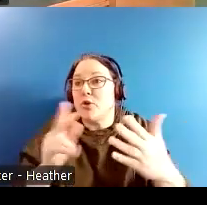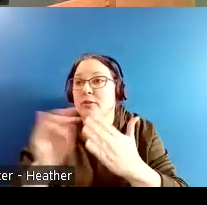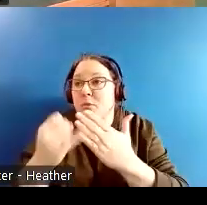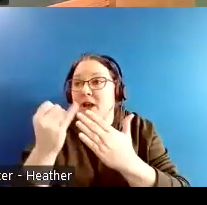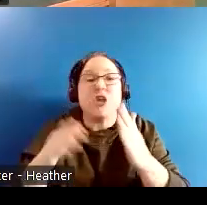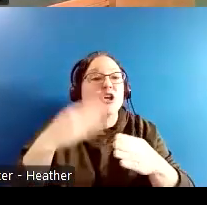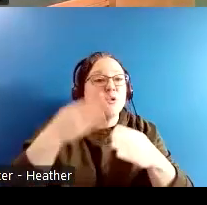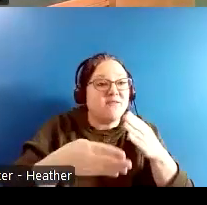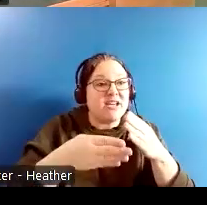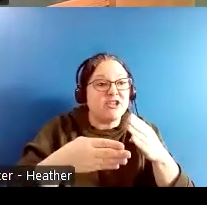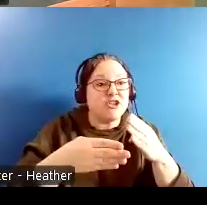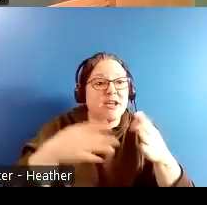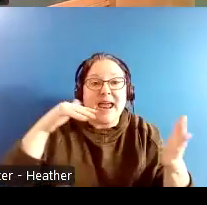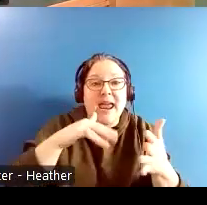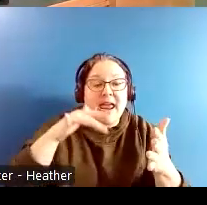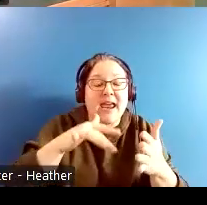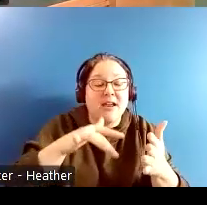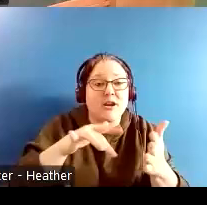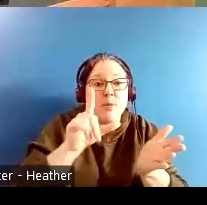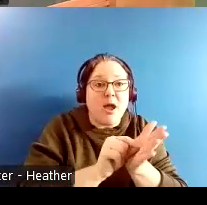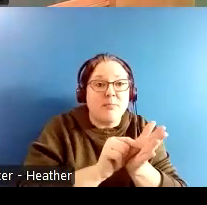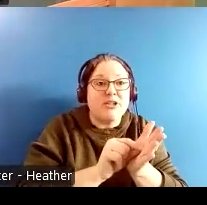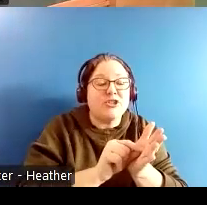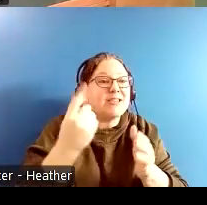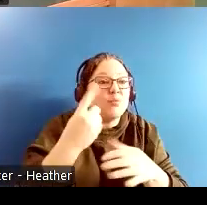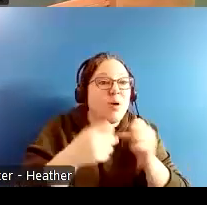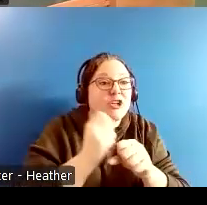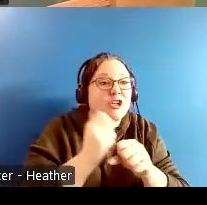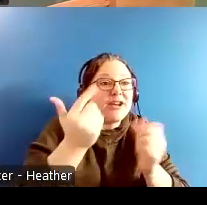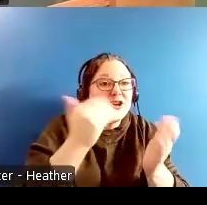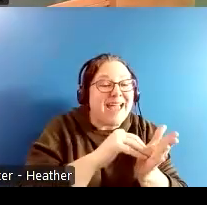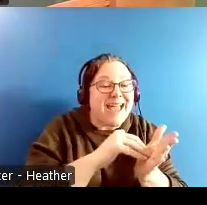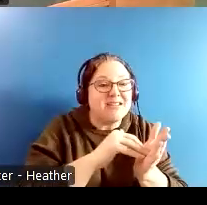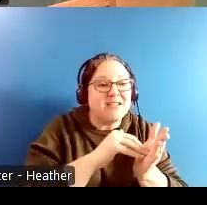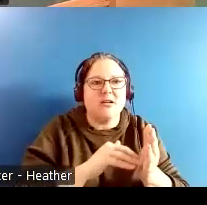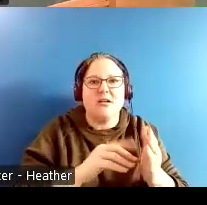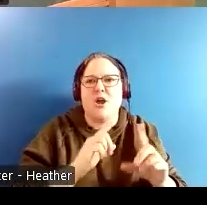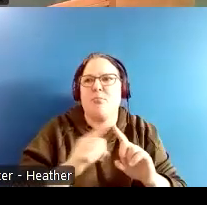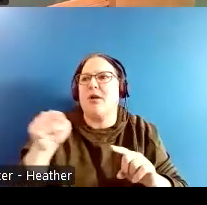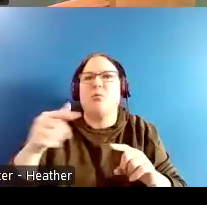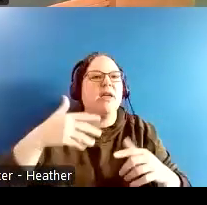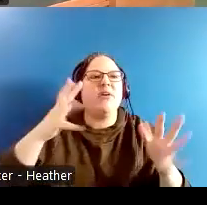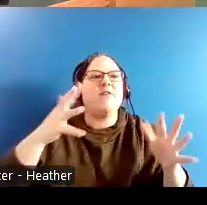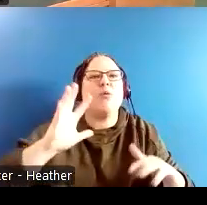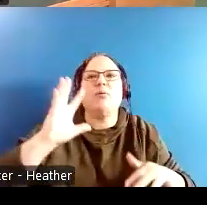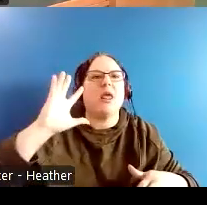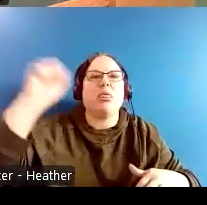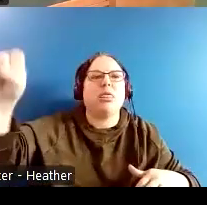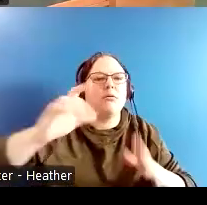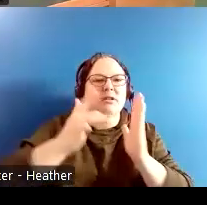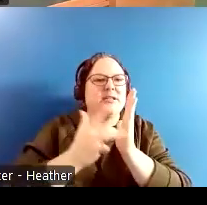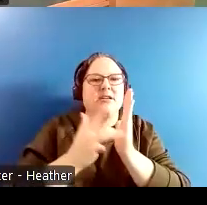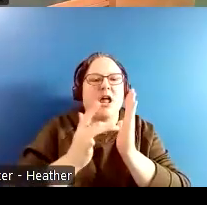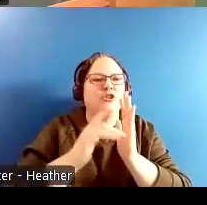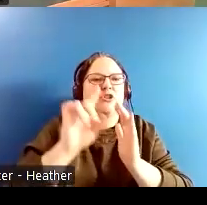finish it, analyze it, publish it, it's another year. In the meantime, I mean, we're on like the iPhone 17, I mean,